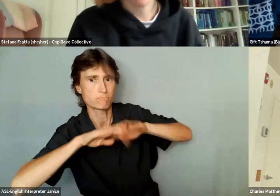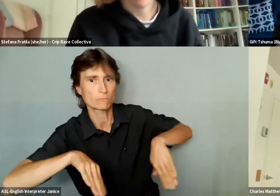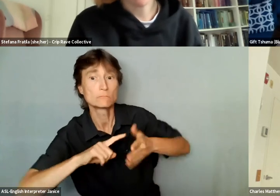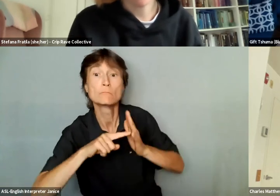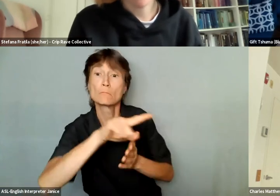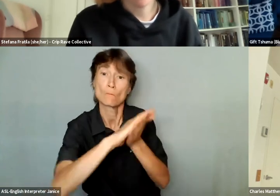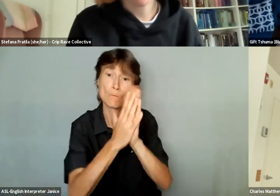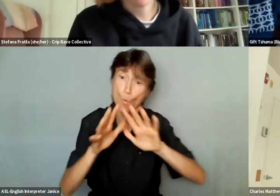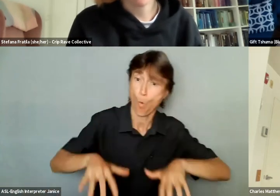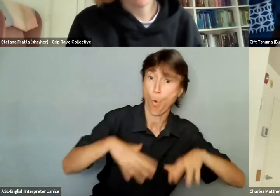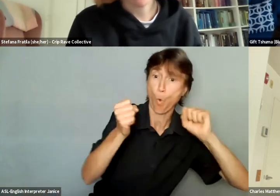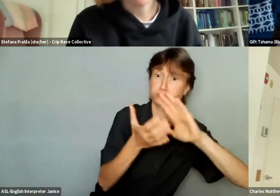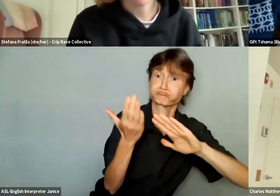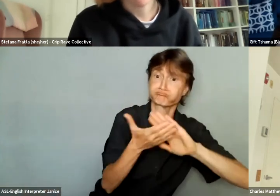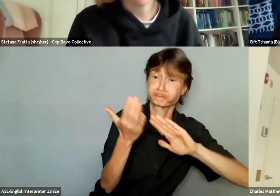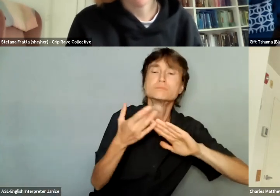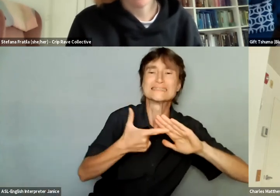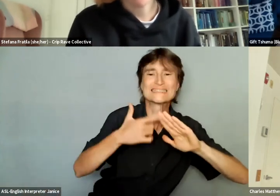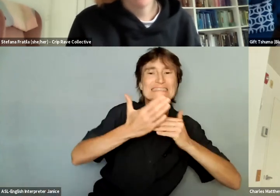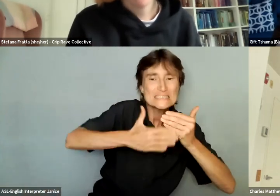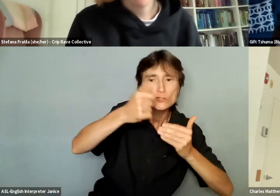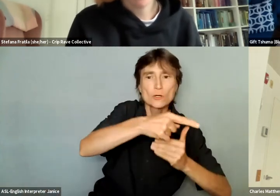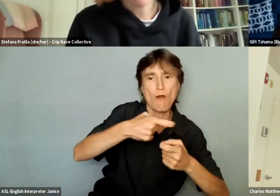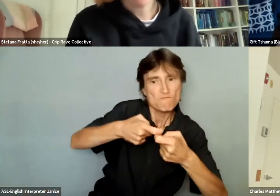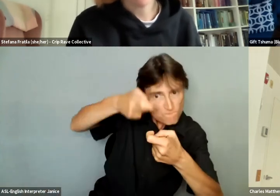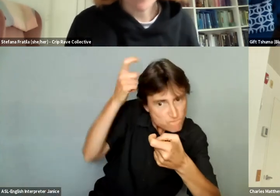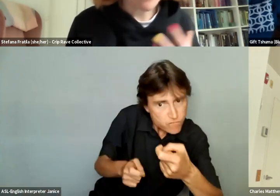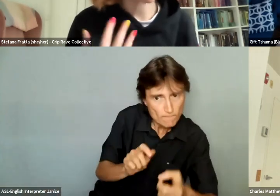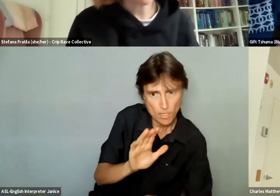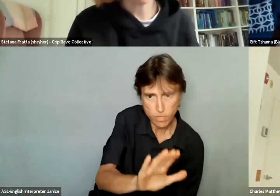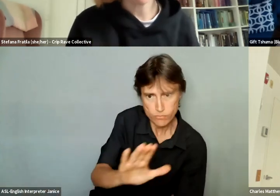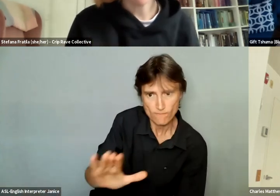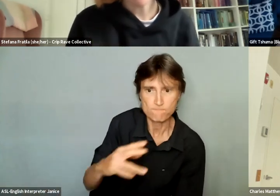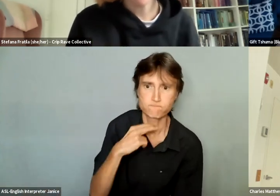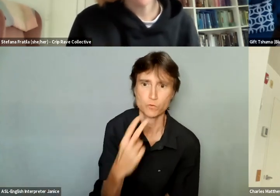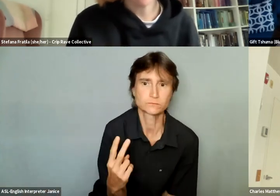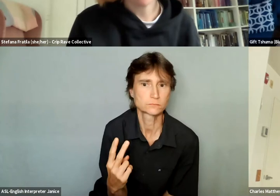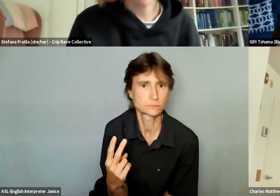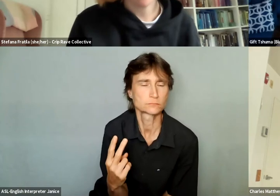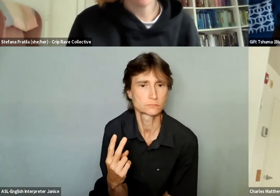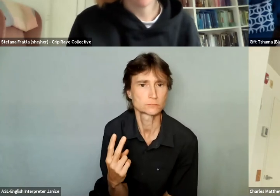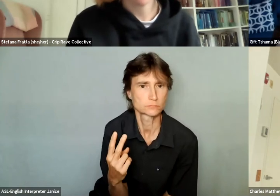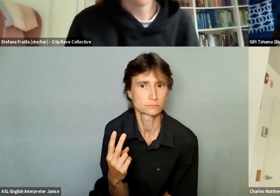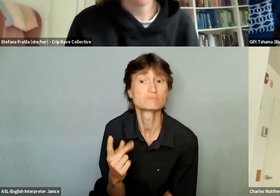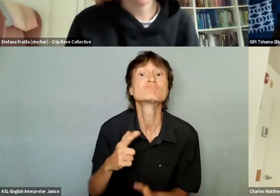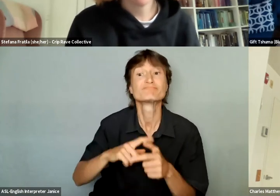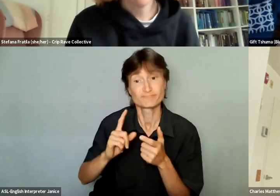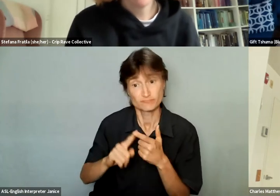to accommodate and to make sure people's needs are met, and to have enough time to plan too, and kind of